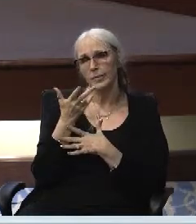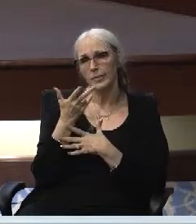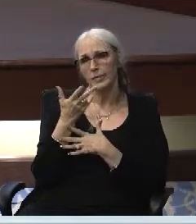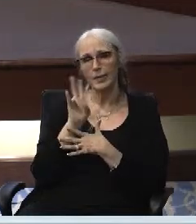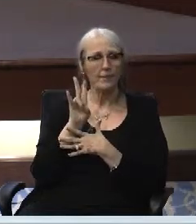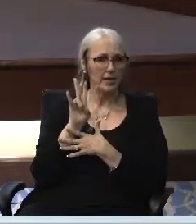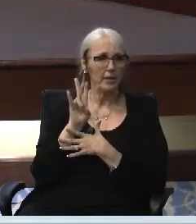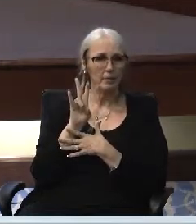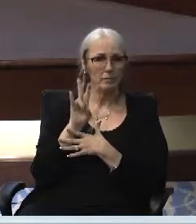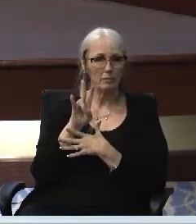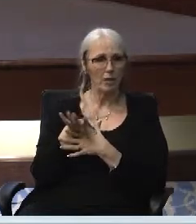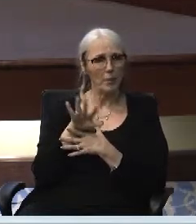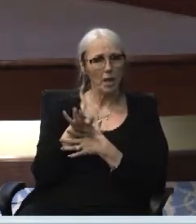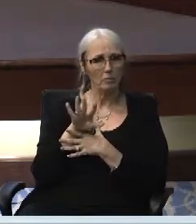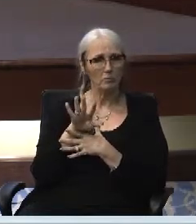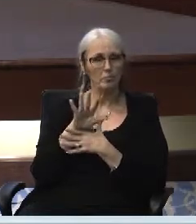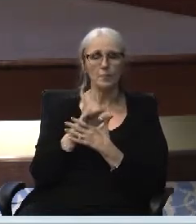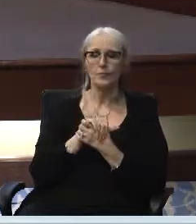17th-ish.